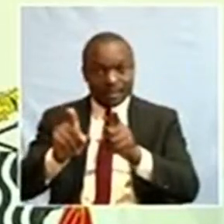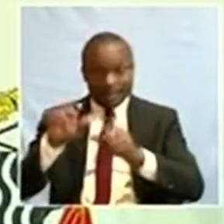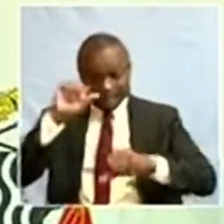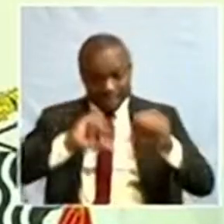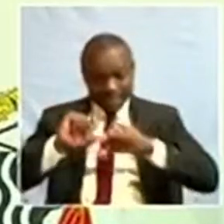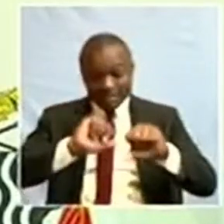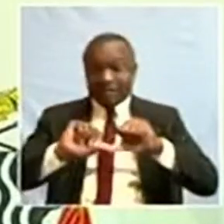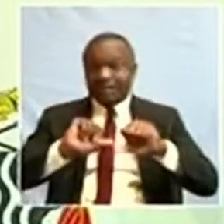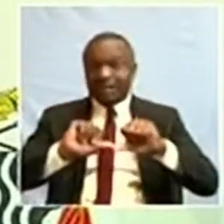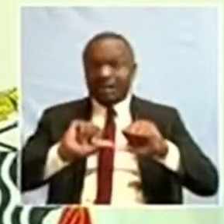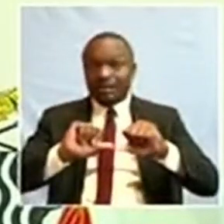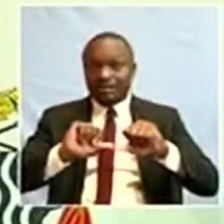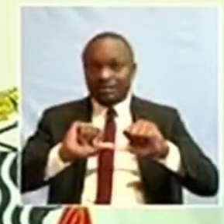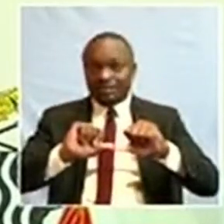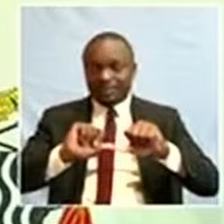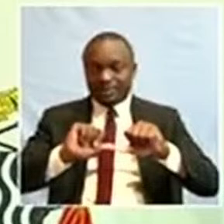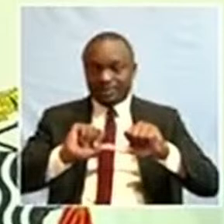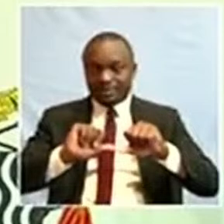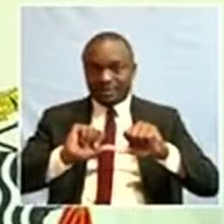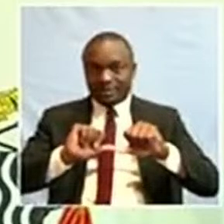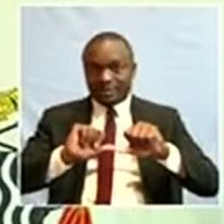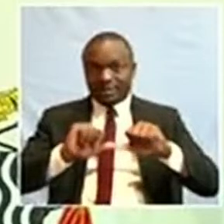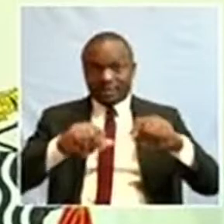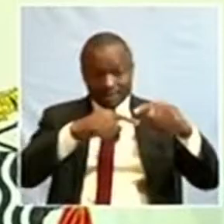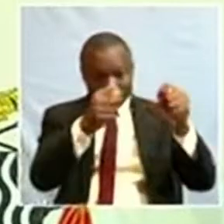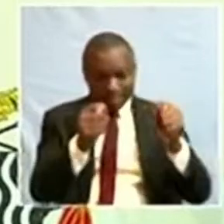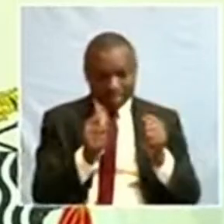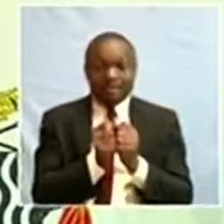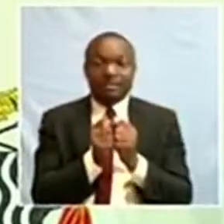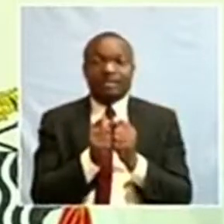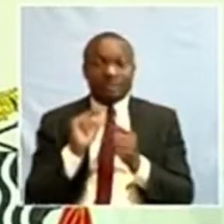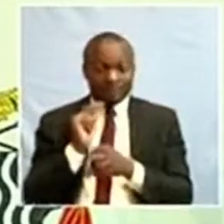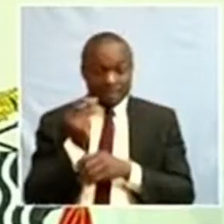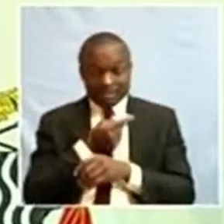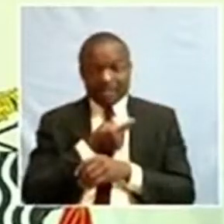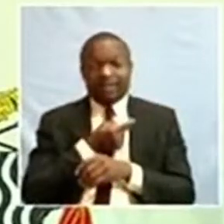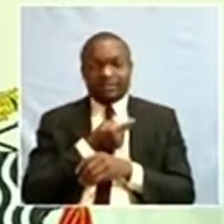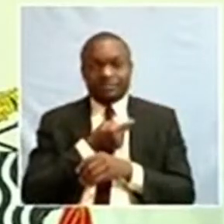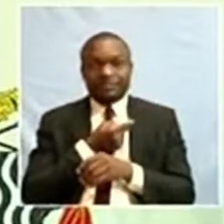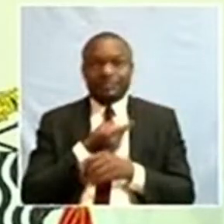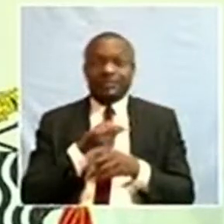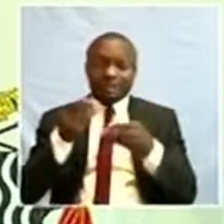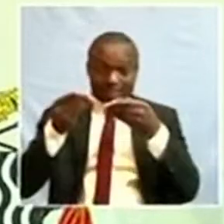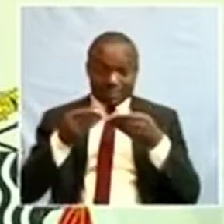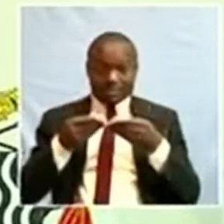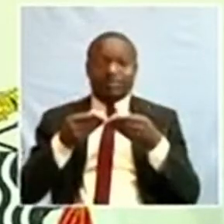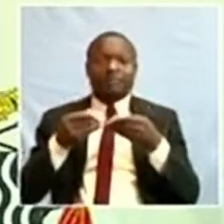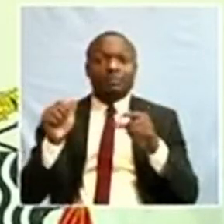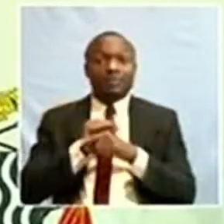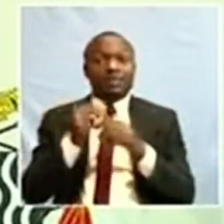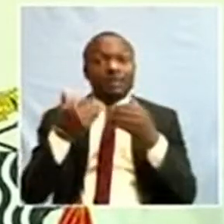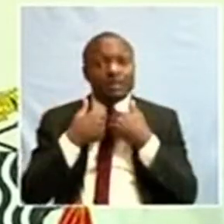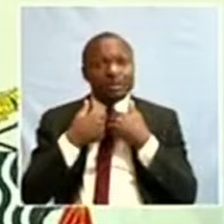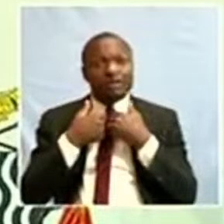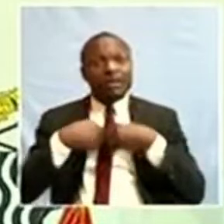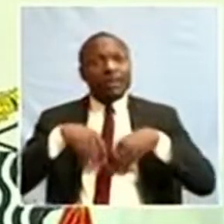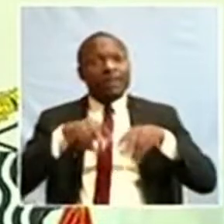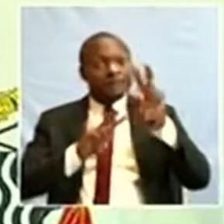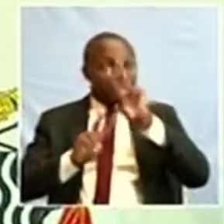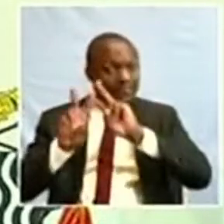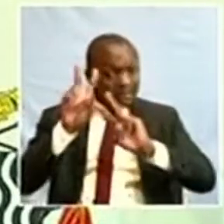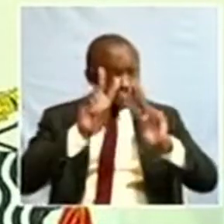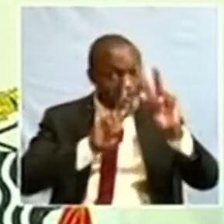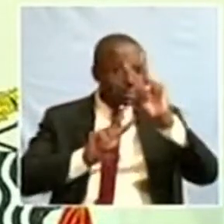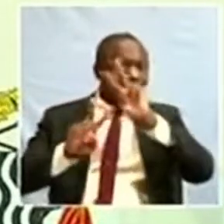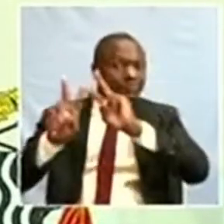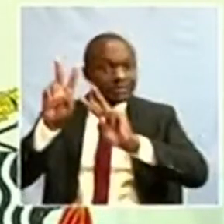inclusive of us as a quality assurance unit. They are also training specific to us. Then we also have benchmarking exercises.